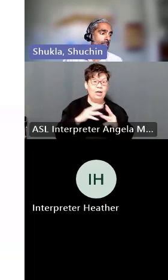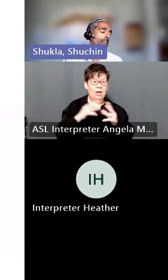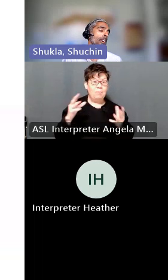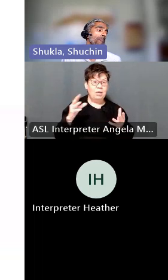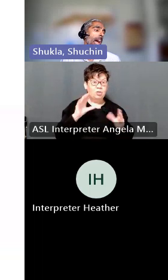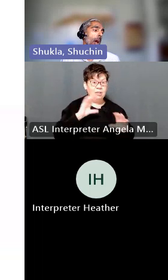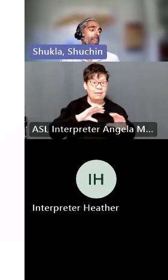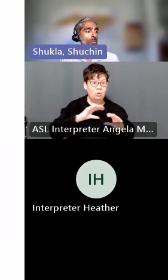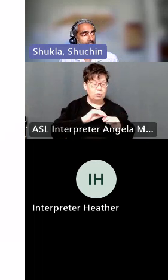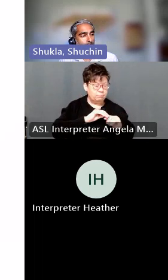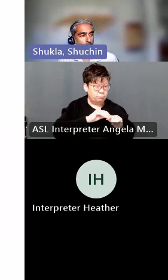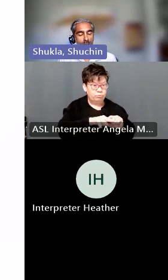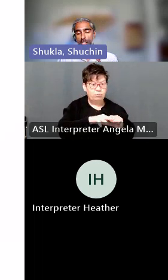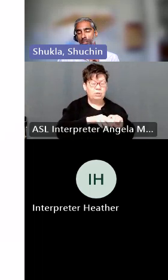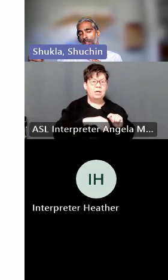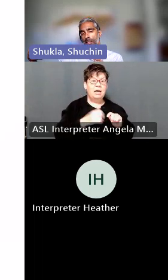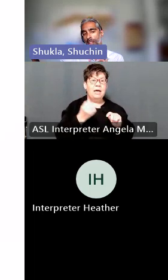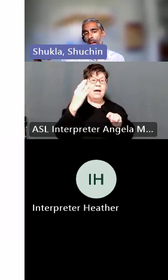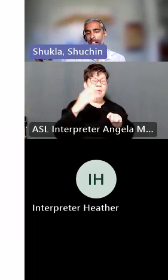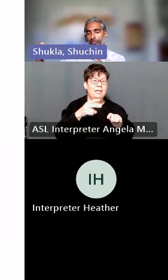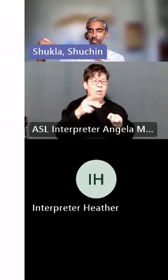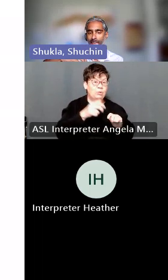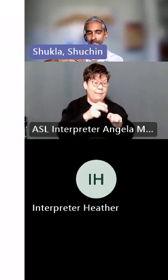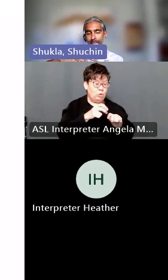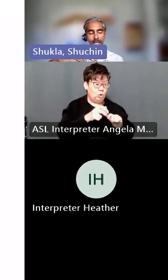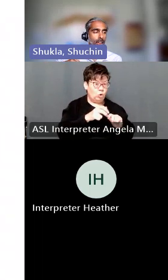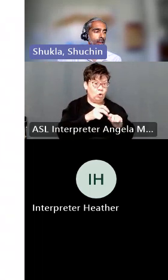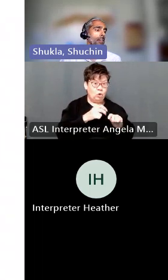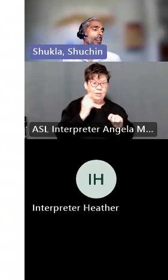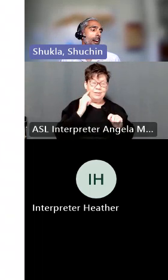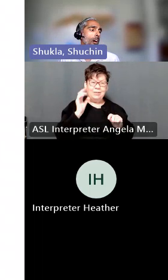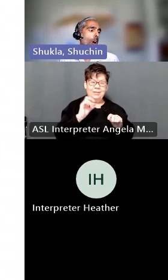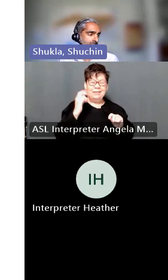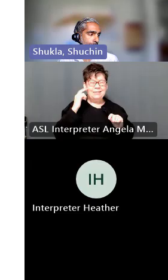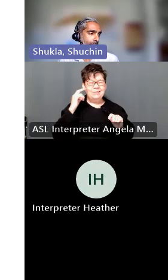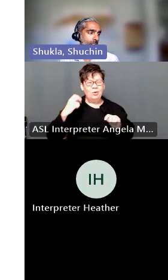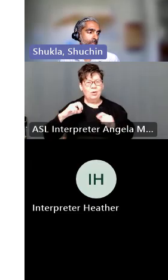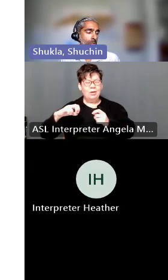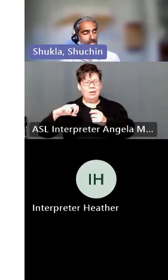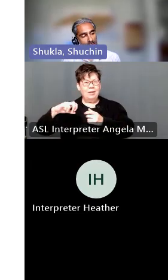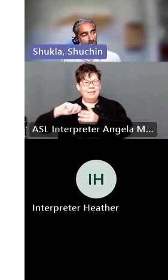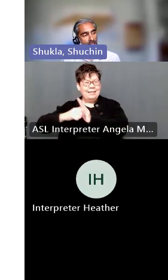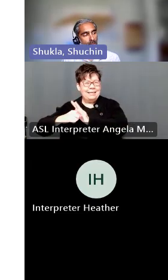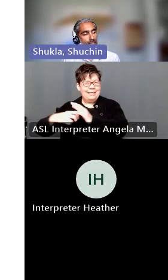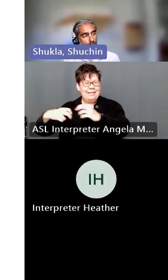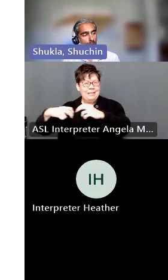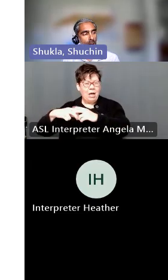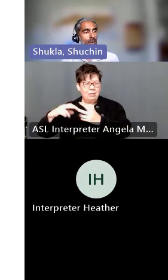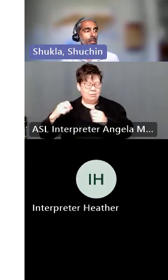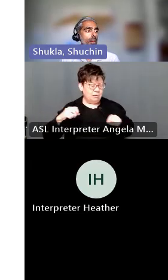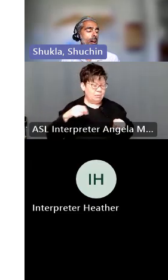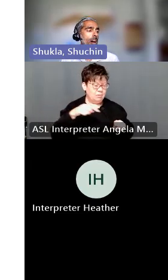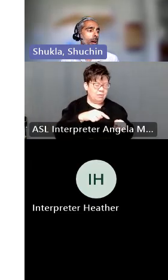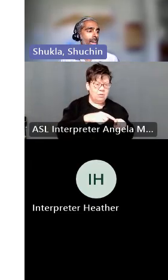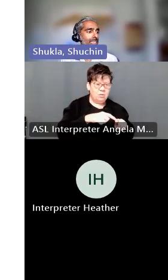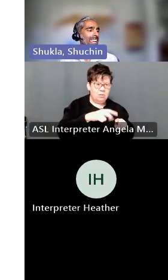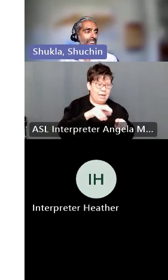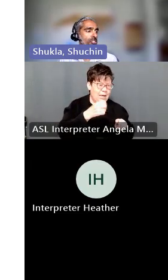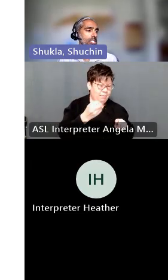chemicals are released, how many receptors, which are the lock for the key there, are expressed on the receiving